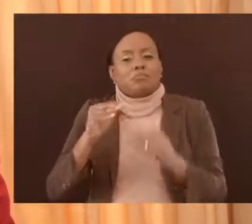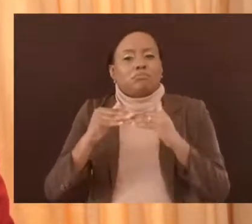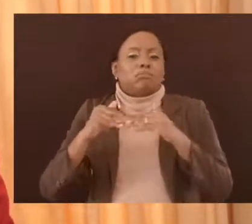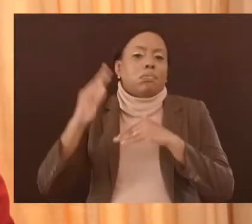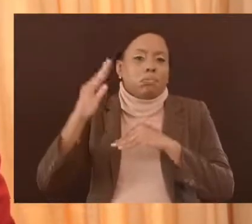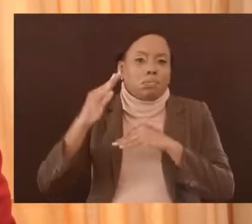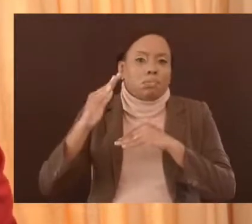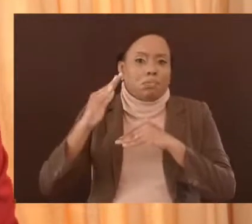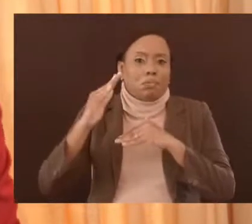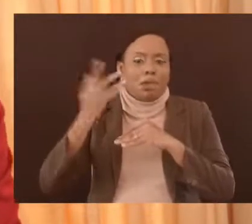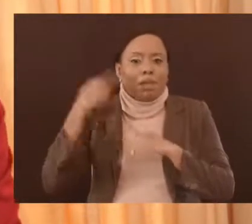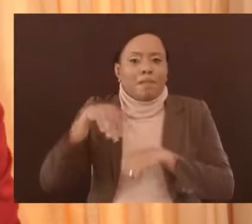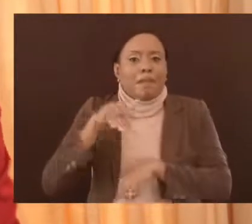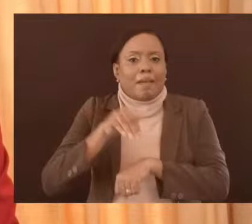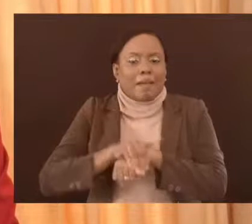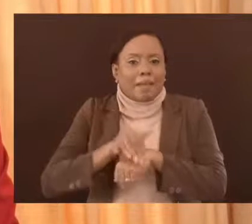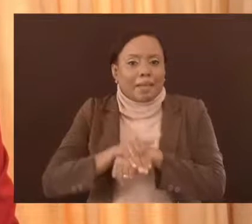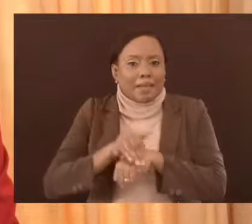or